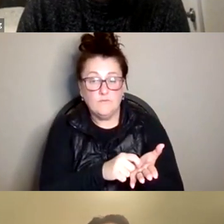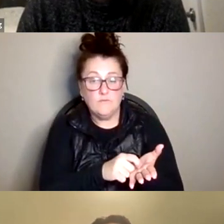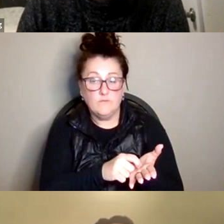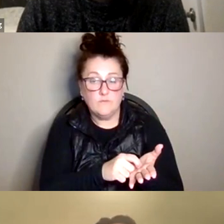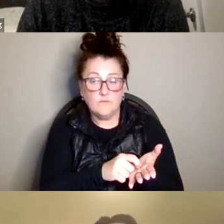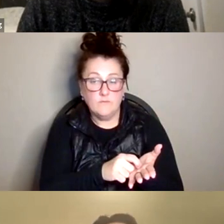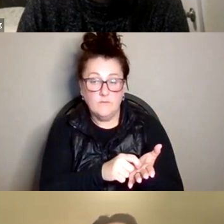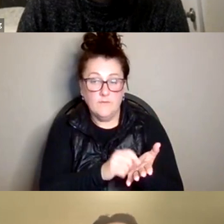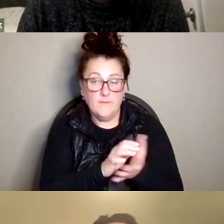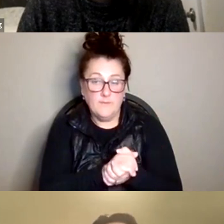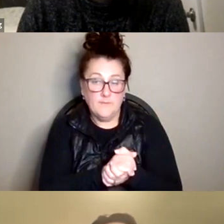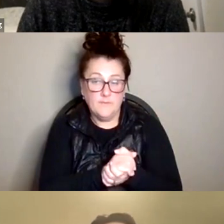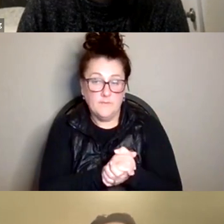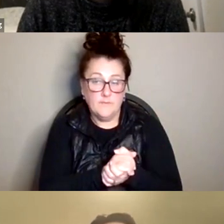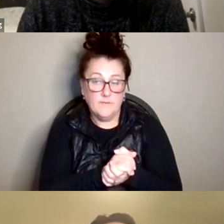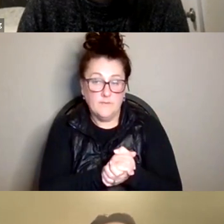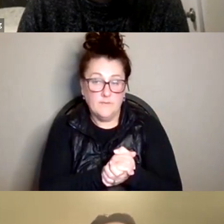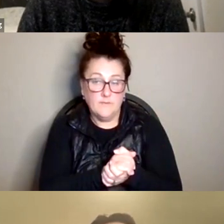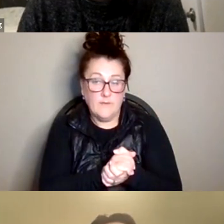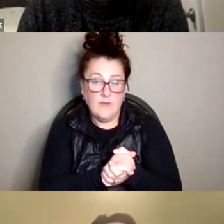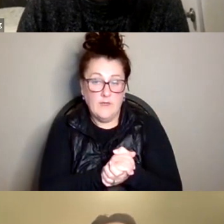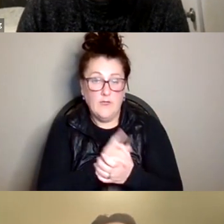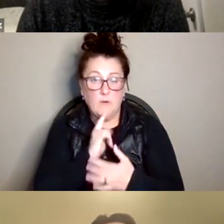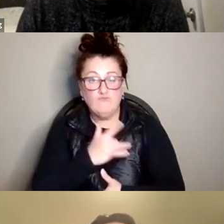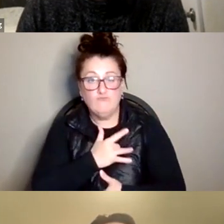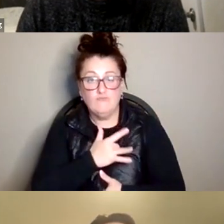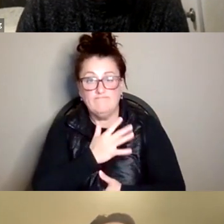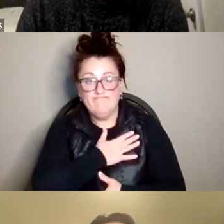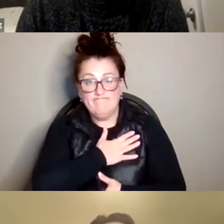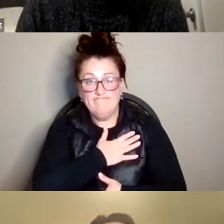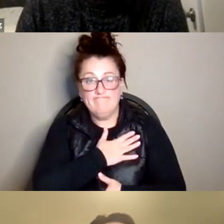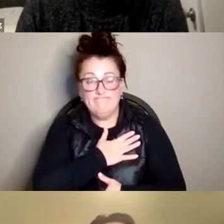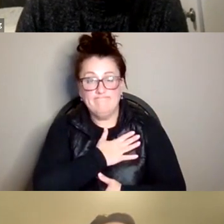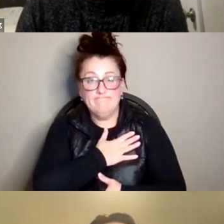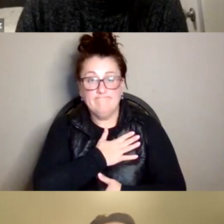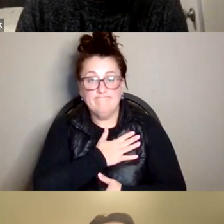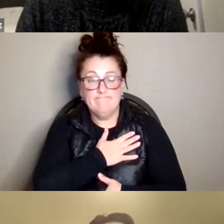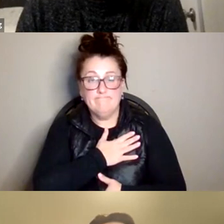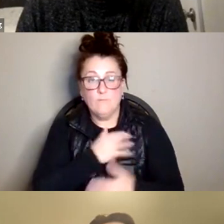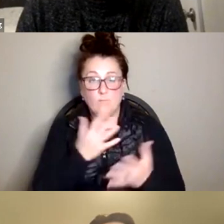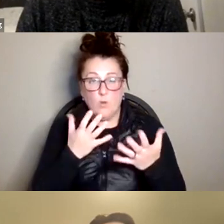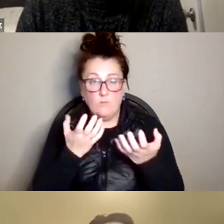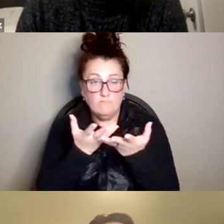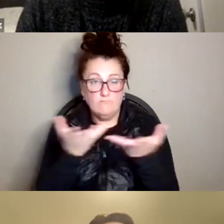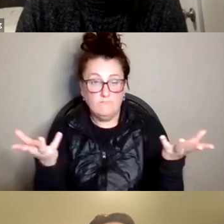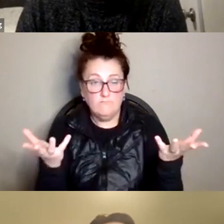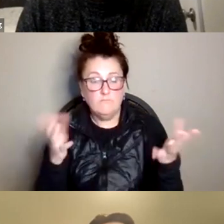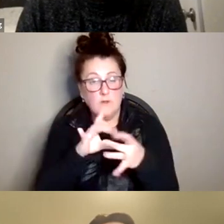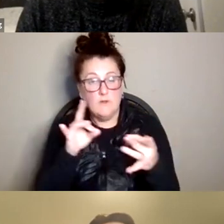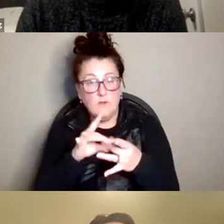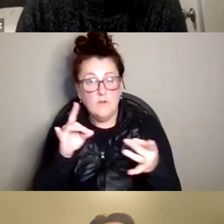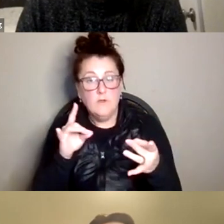It is something that we hold, I think, close to our hearts. We were concerned that folks are heard and that perspectives are